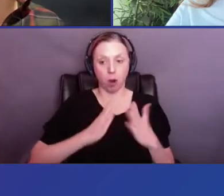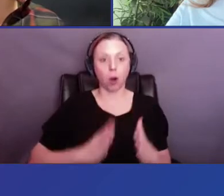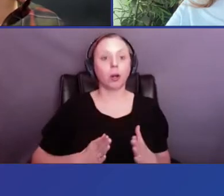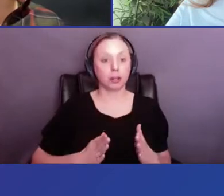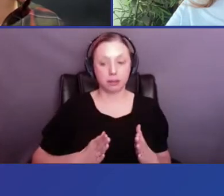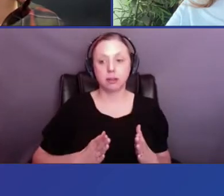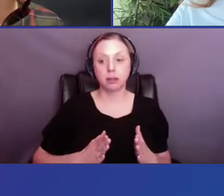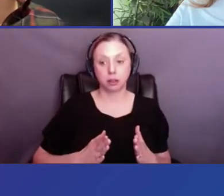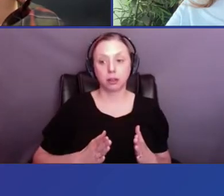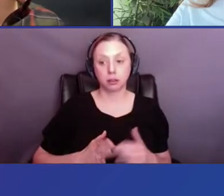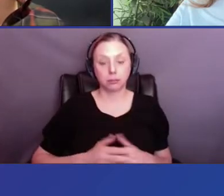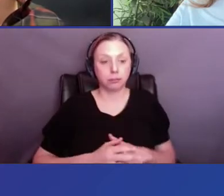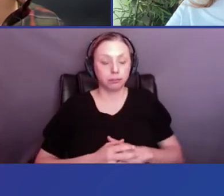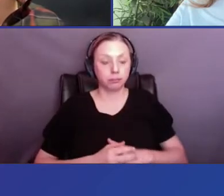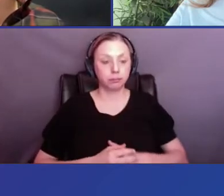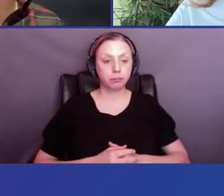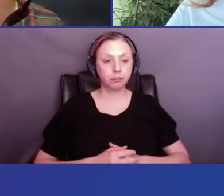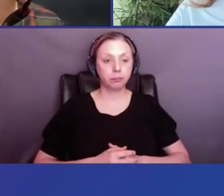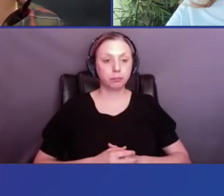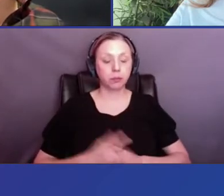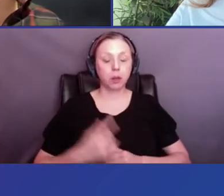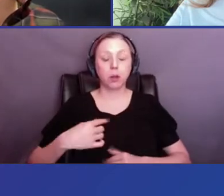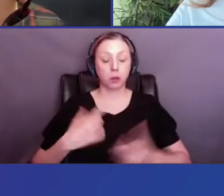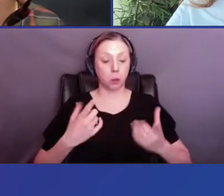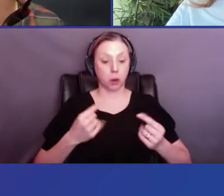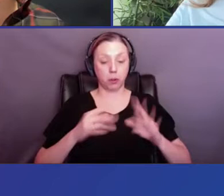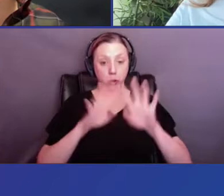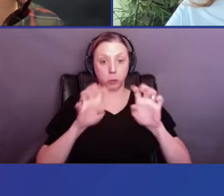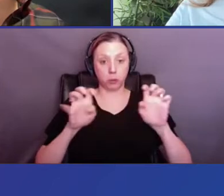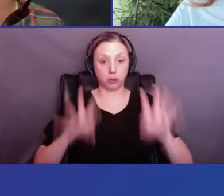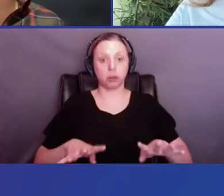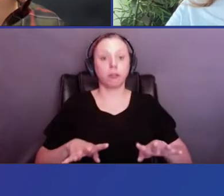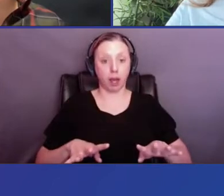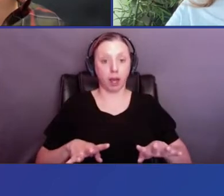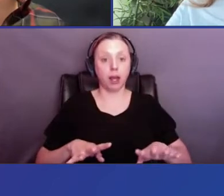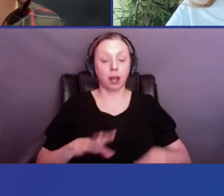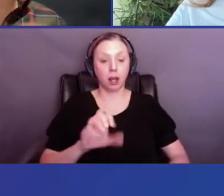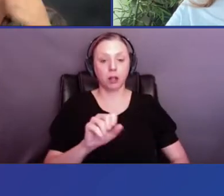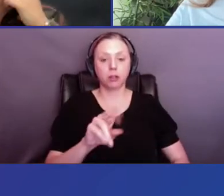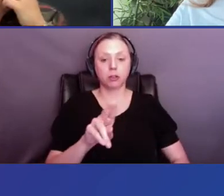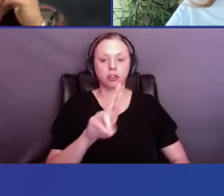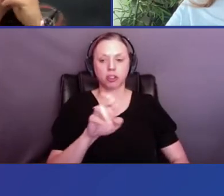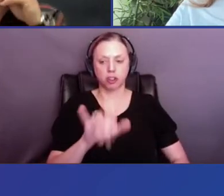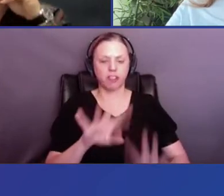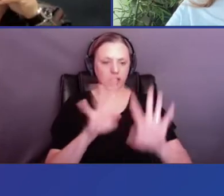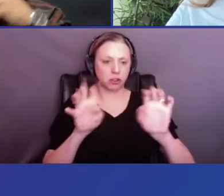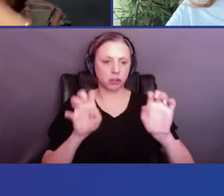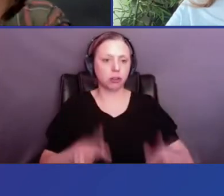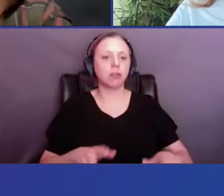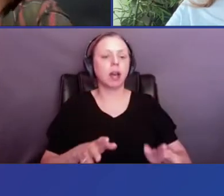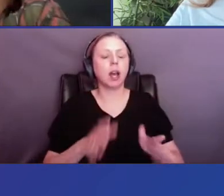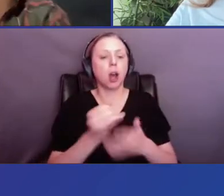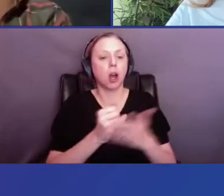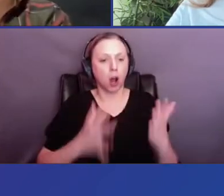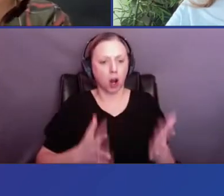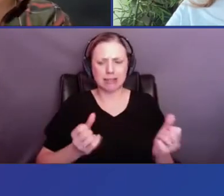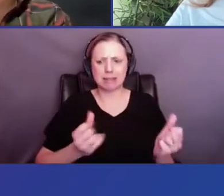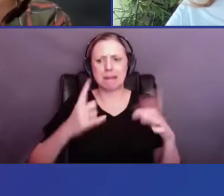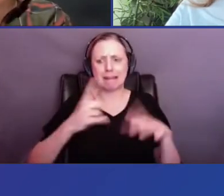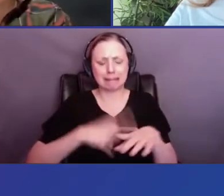we survey our artists multiple times throughout any year to inform our program.